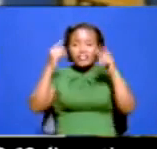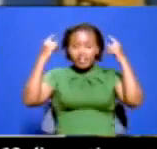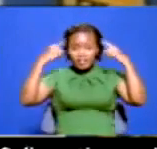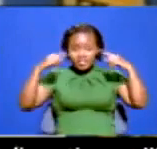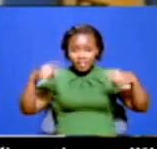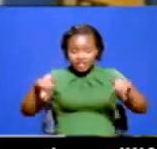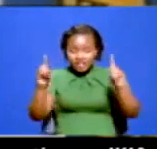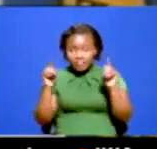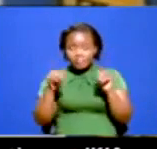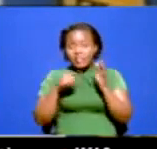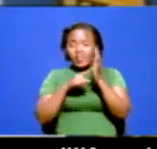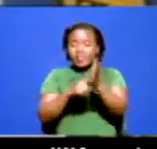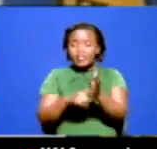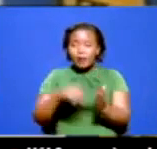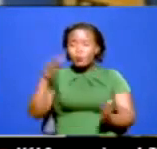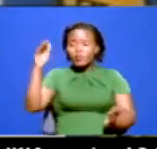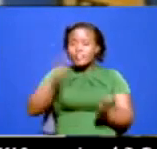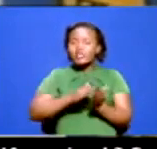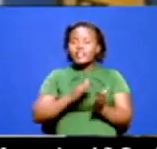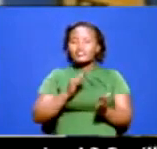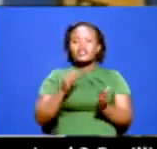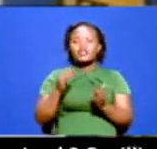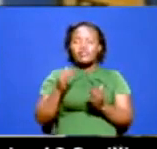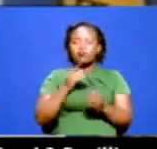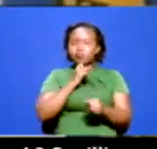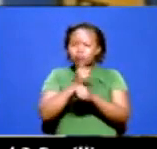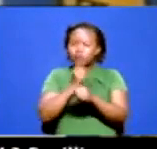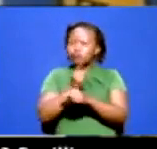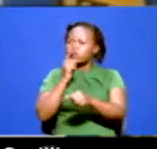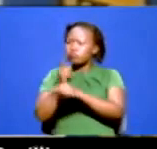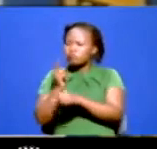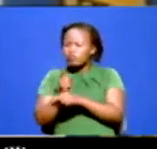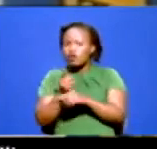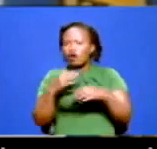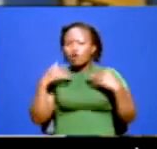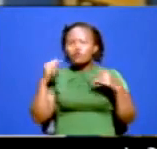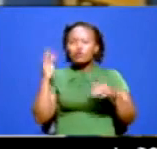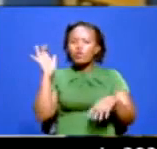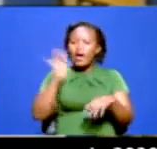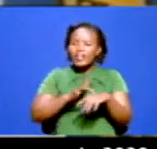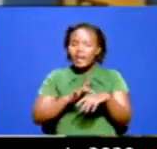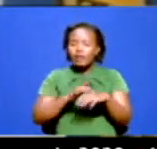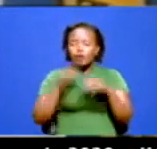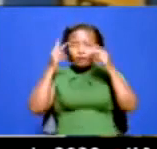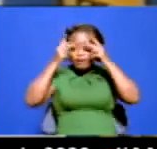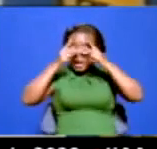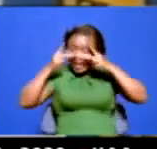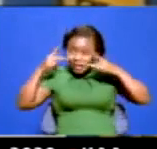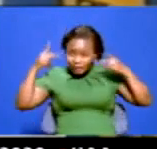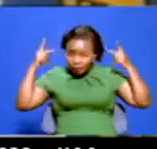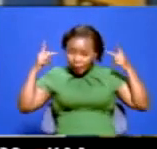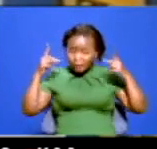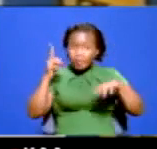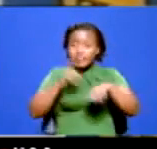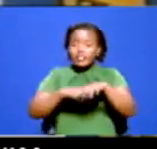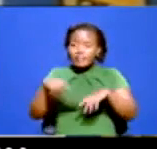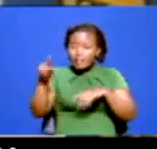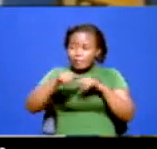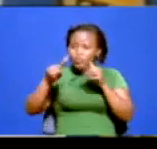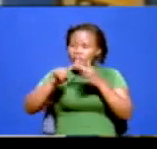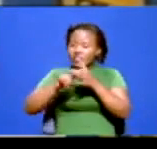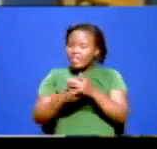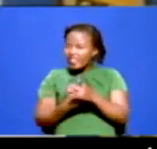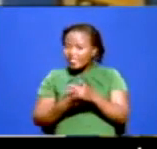threat. Because the threat of Al-Shabaab, as you know, when we started this fighting, was quite